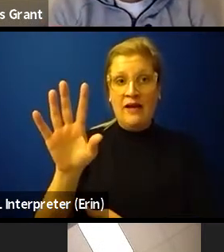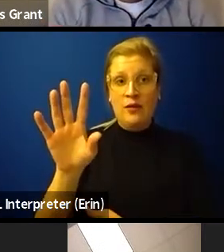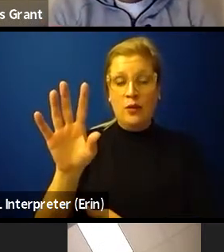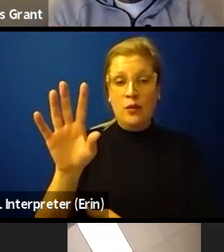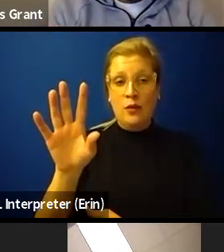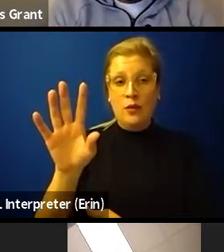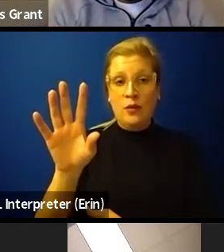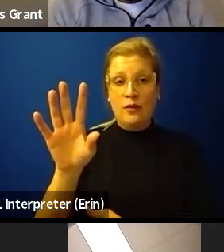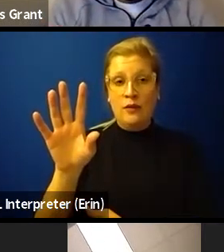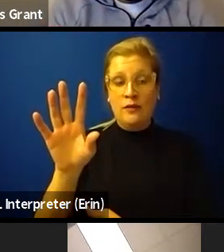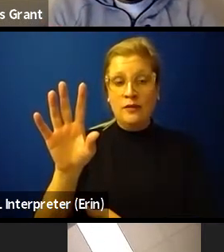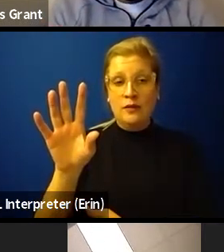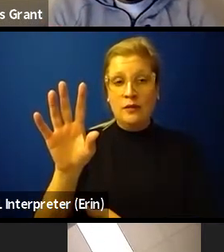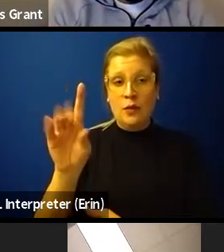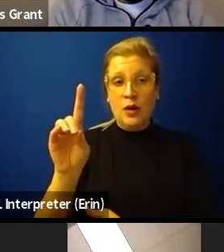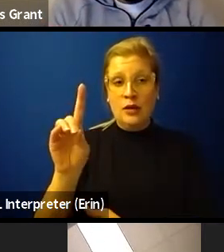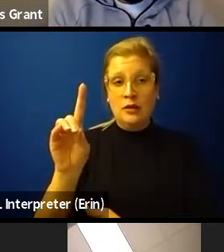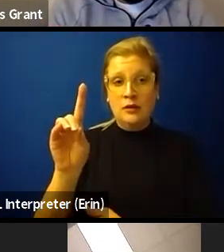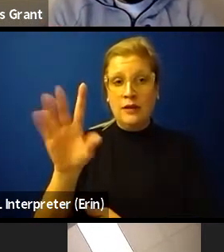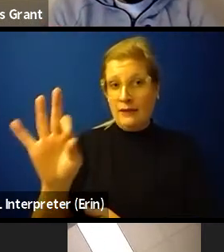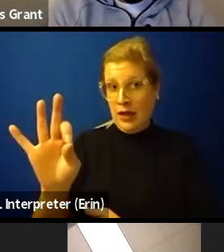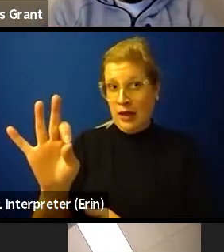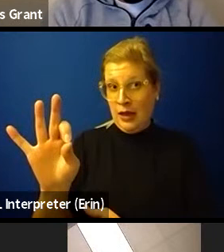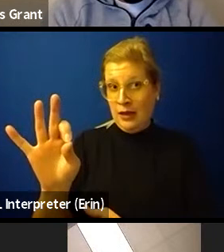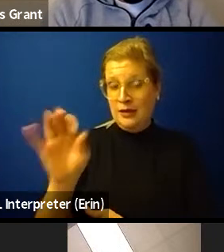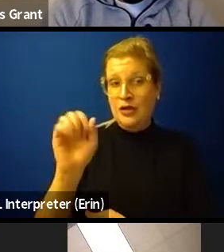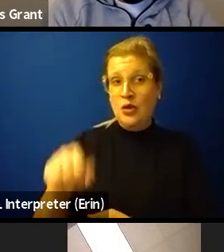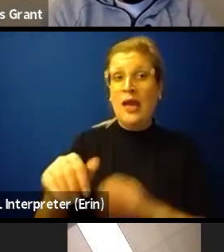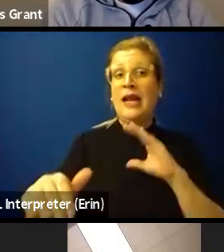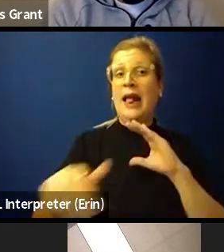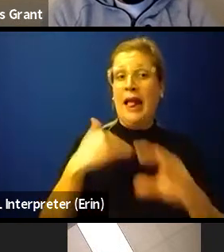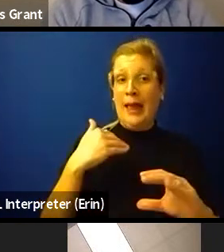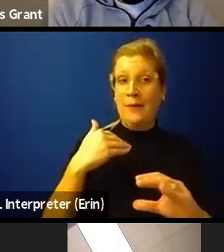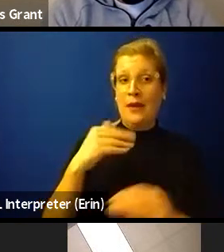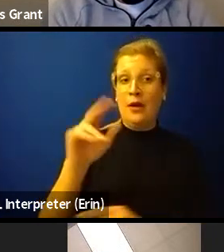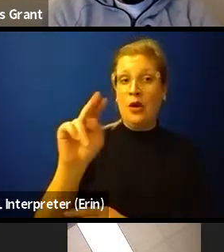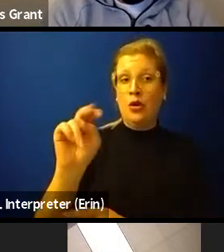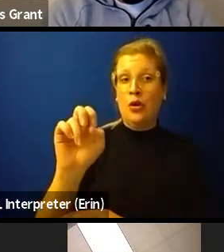202-251-5049. Or if you like, you can also reach me at my email address, which is